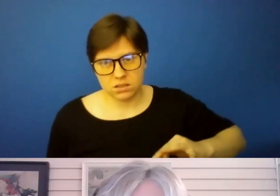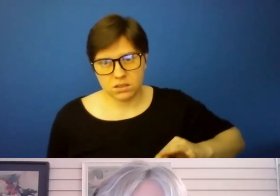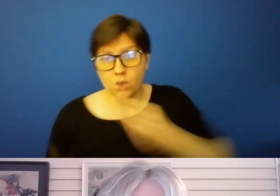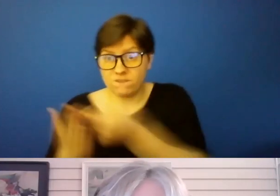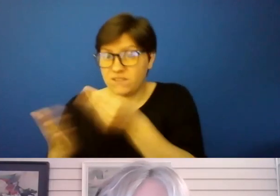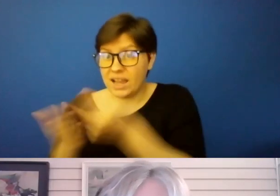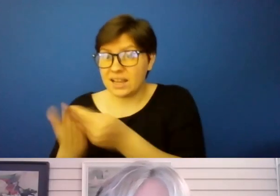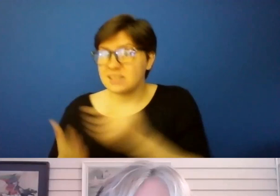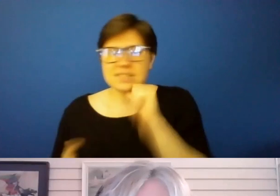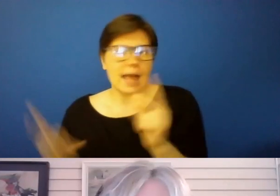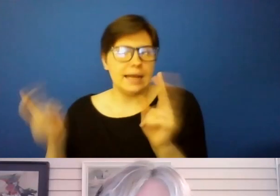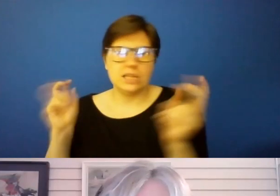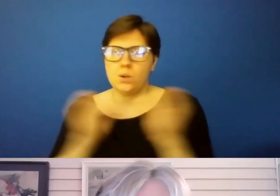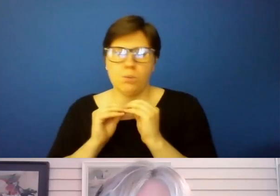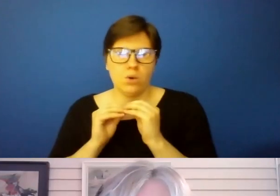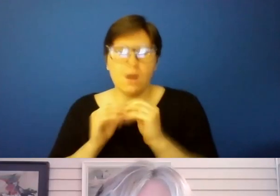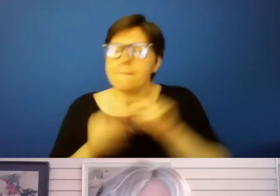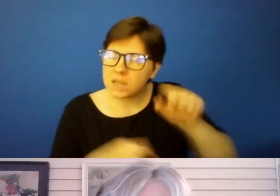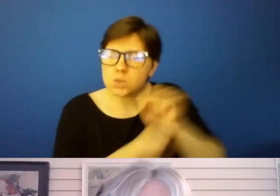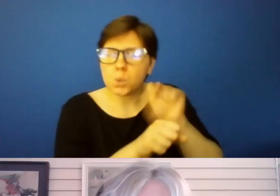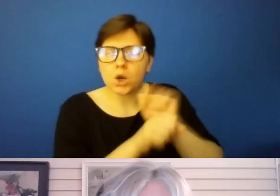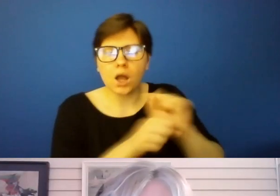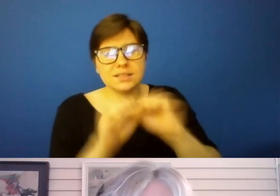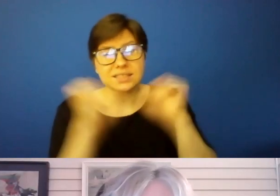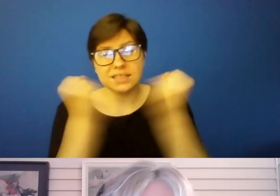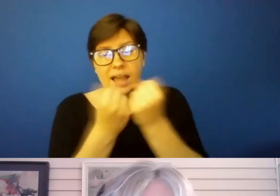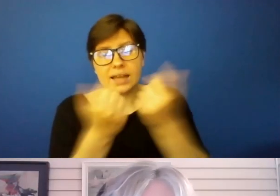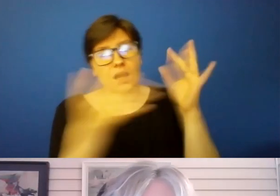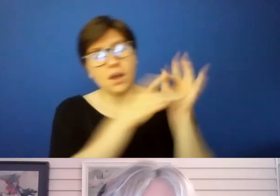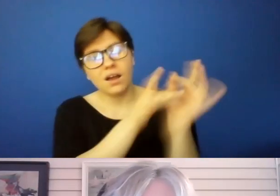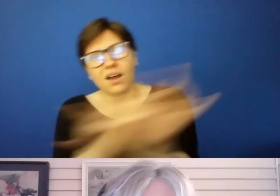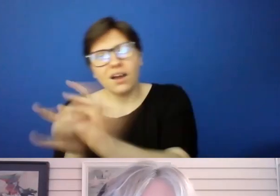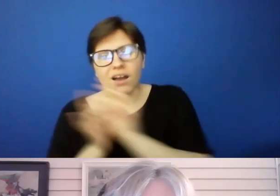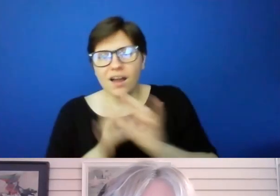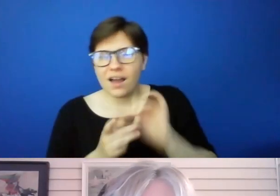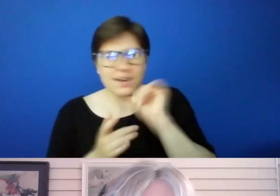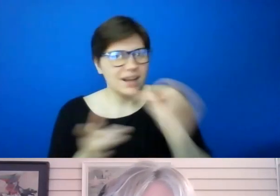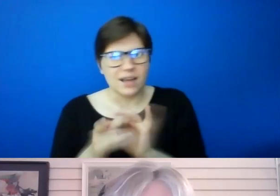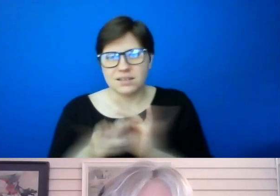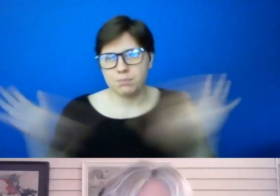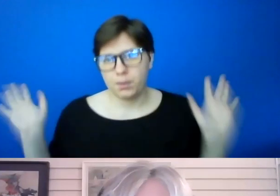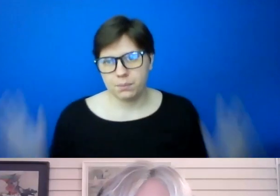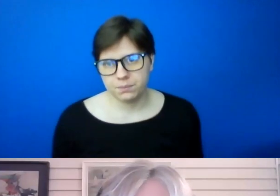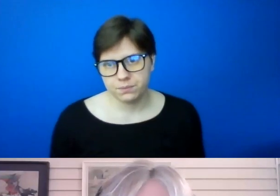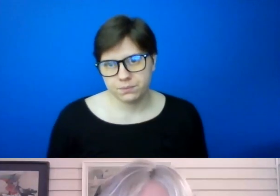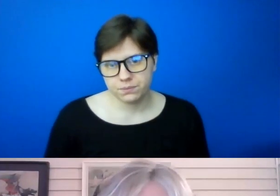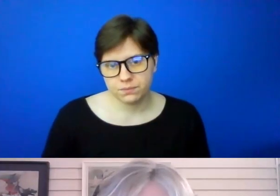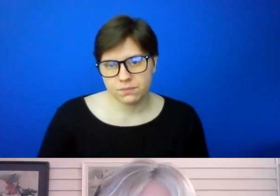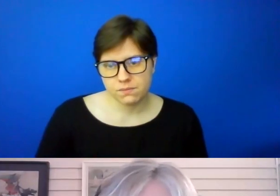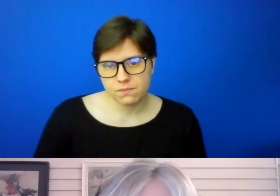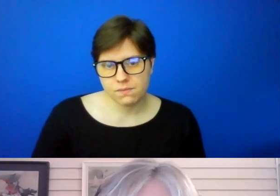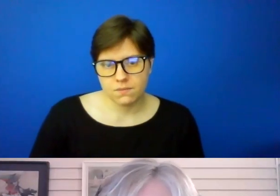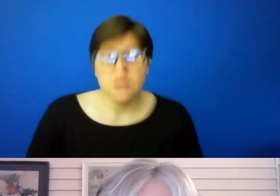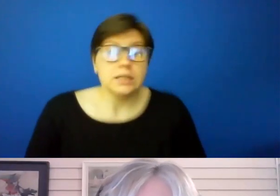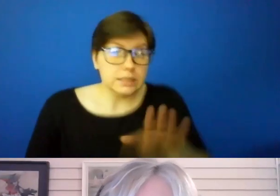of it. Let's work on bringing society together rather than pulling it apart. Let's. I want